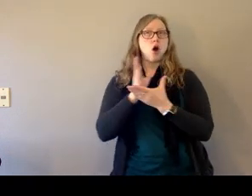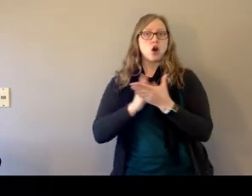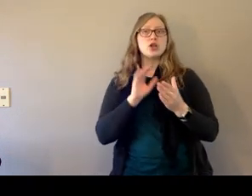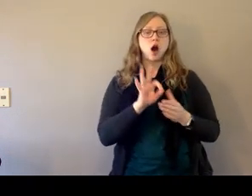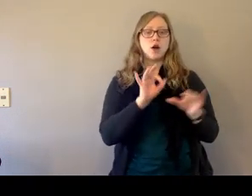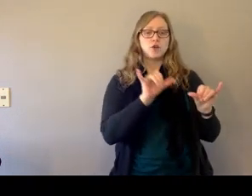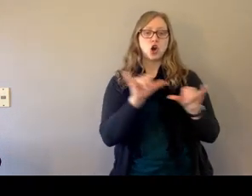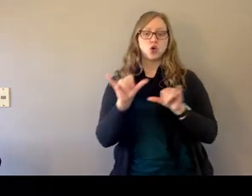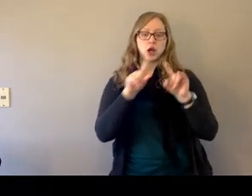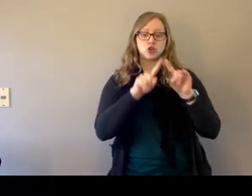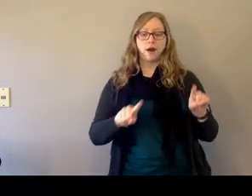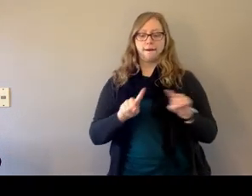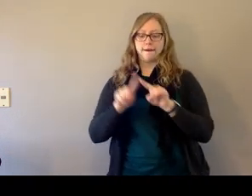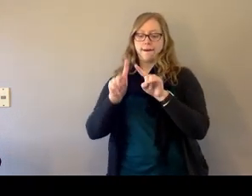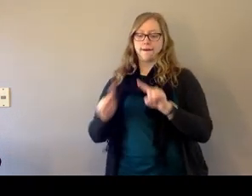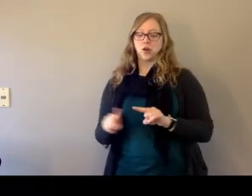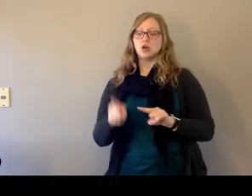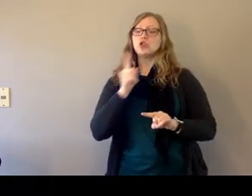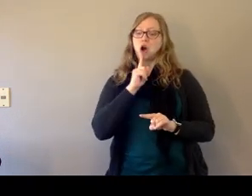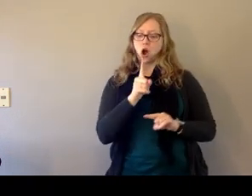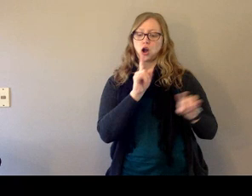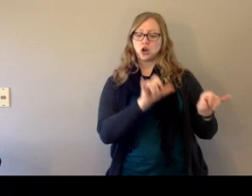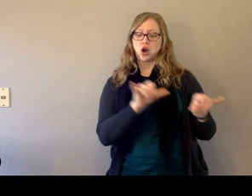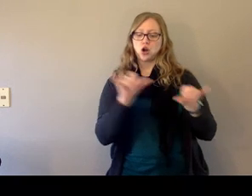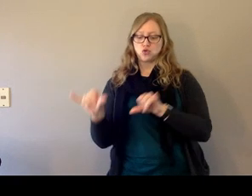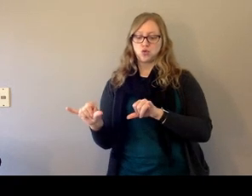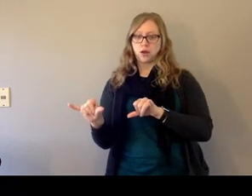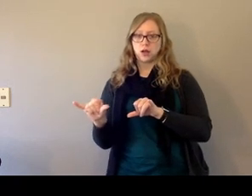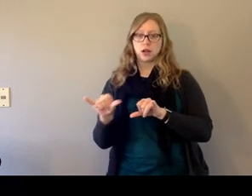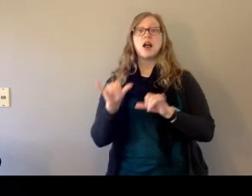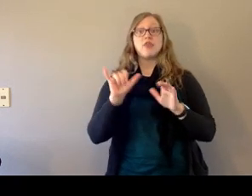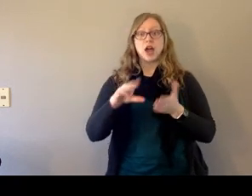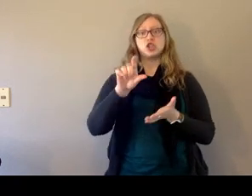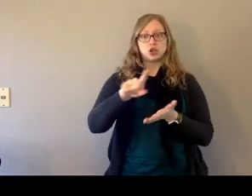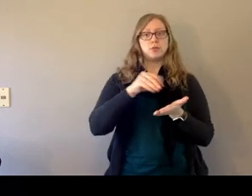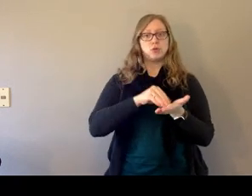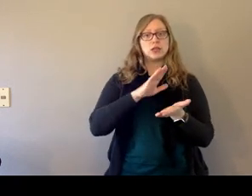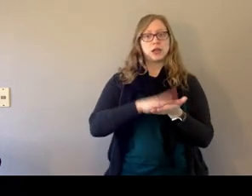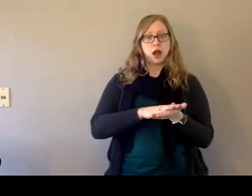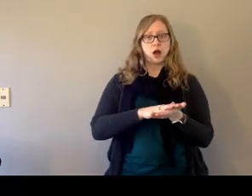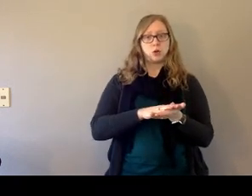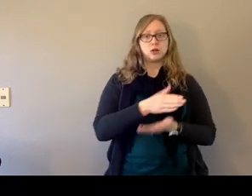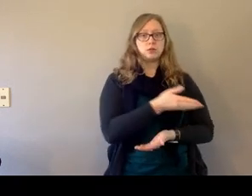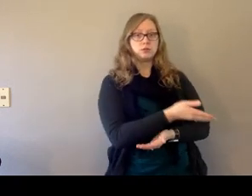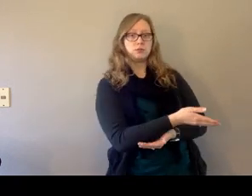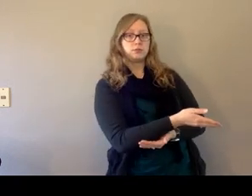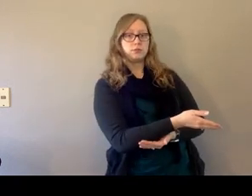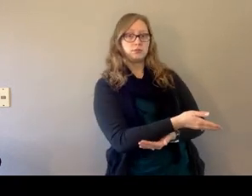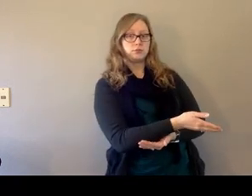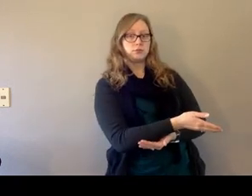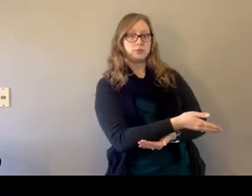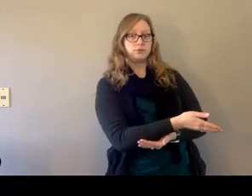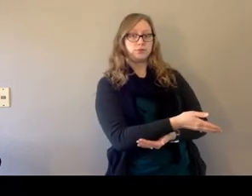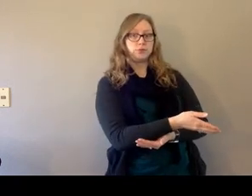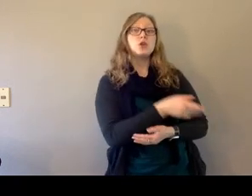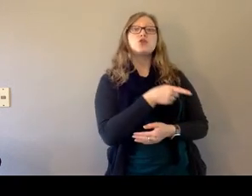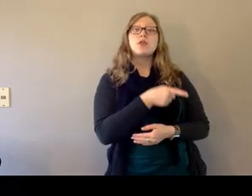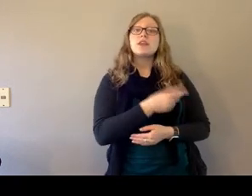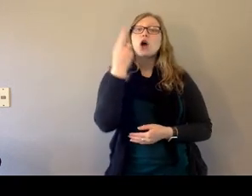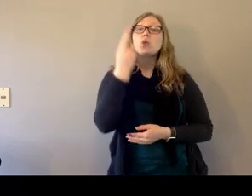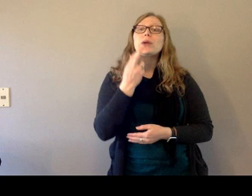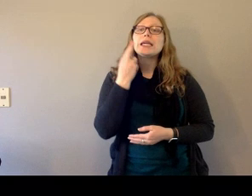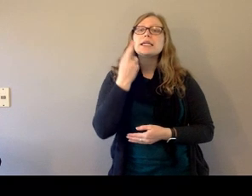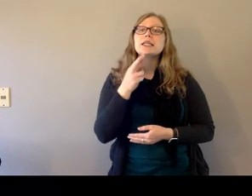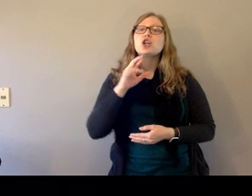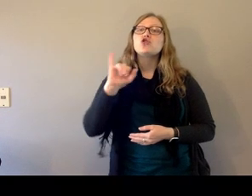are congruent. That should be in your notes. We use this as a reason, a justification